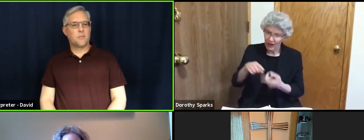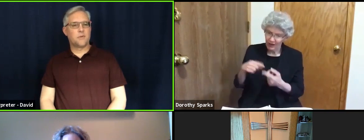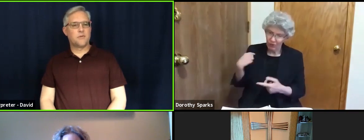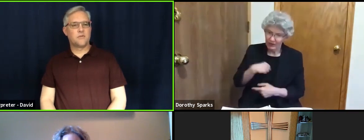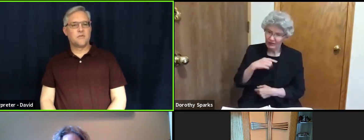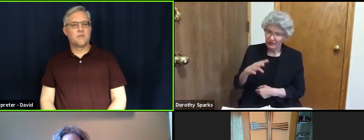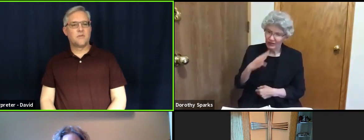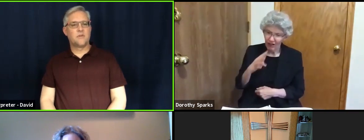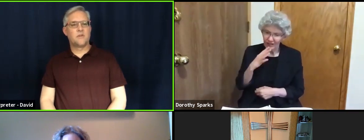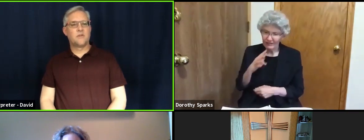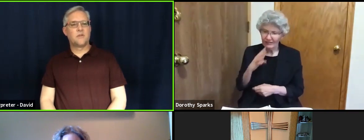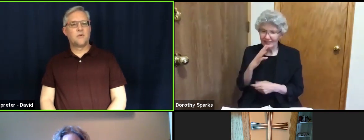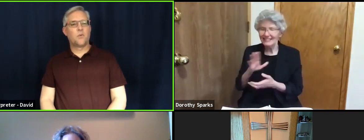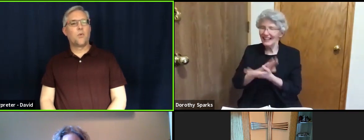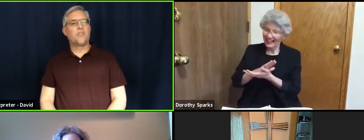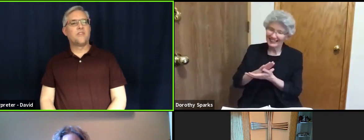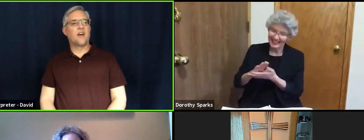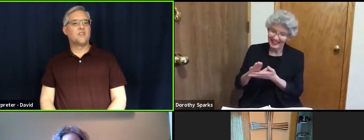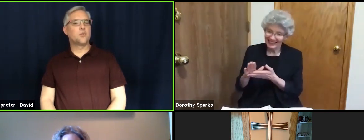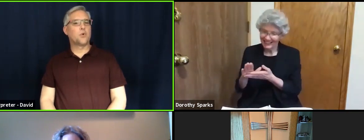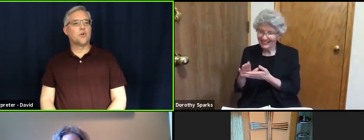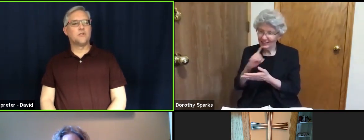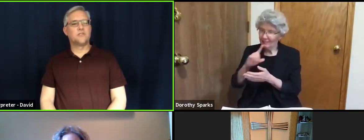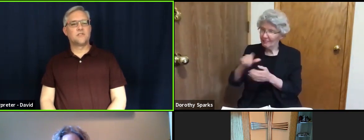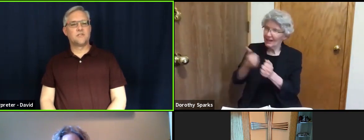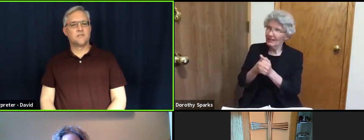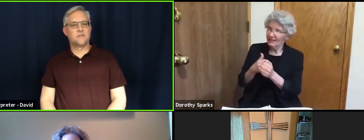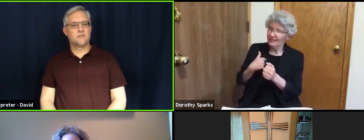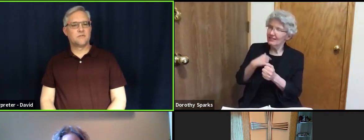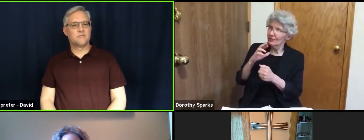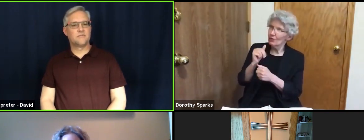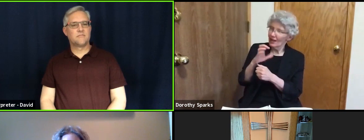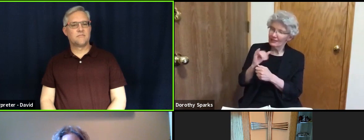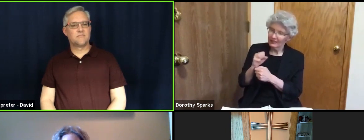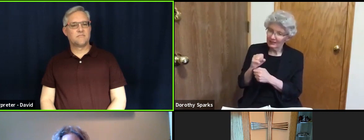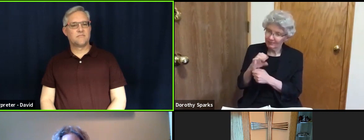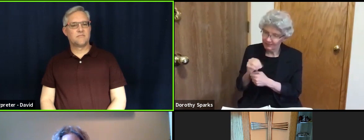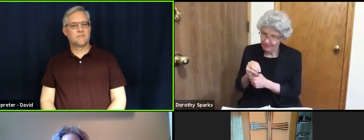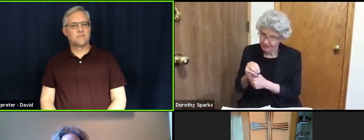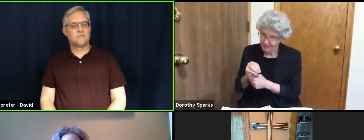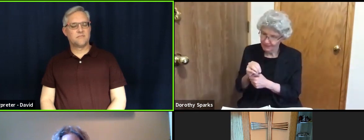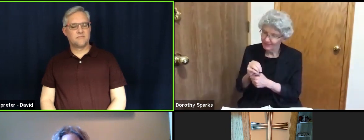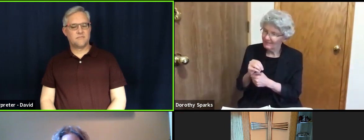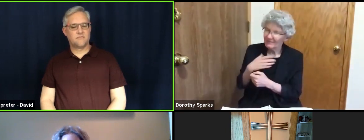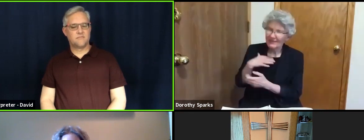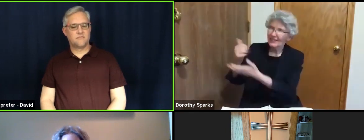covered up with nice words.